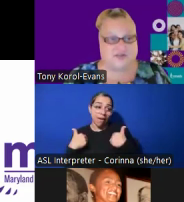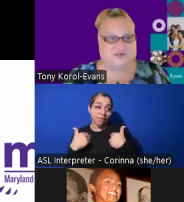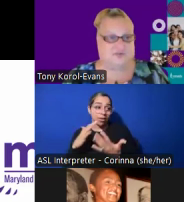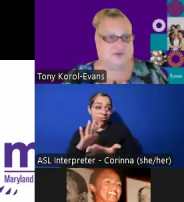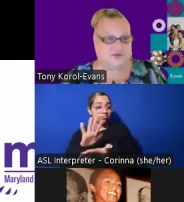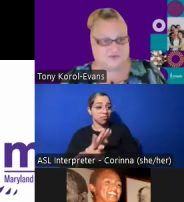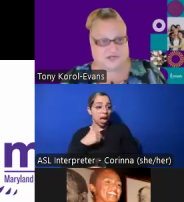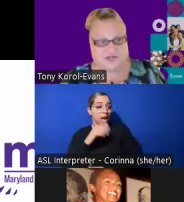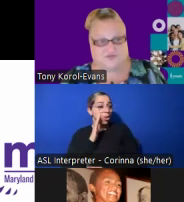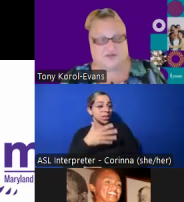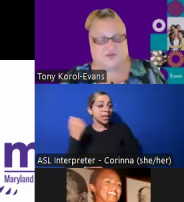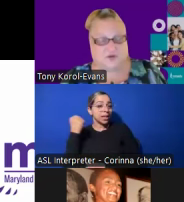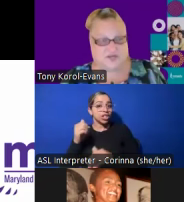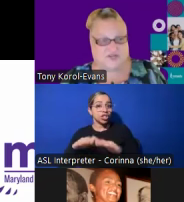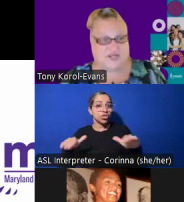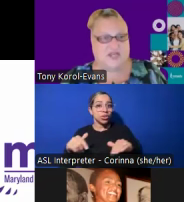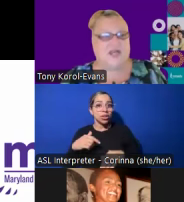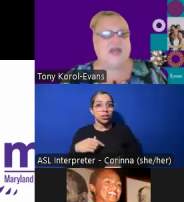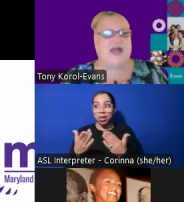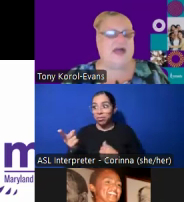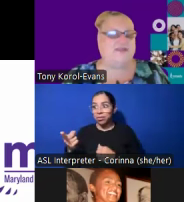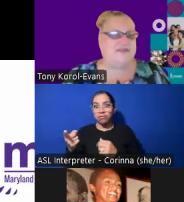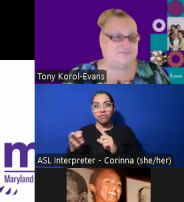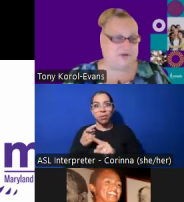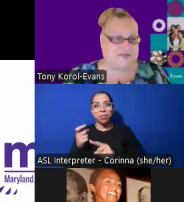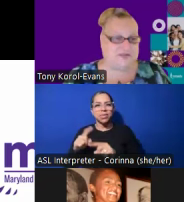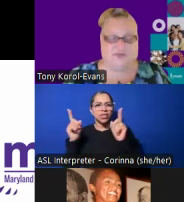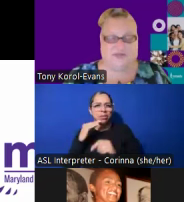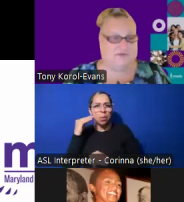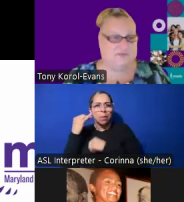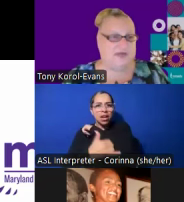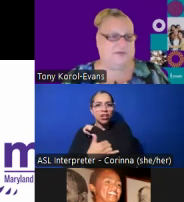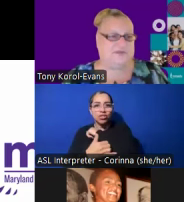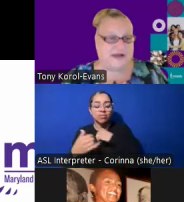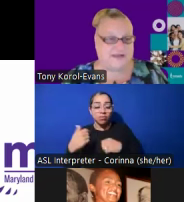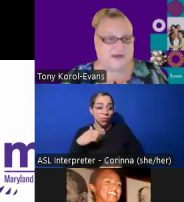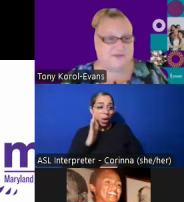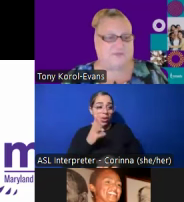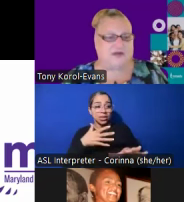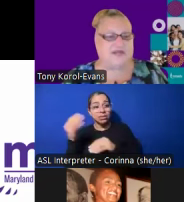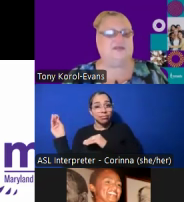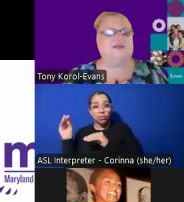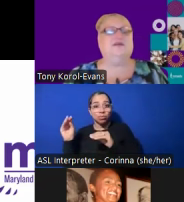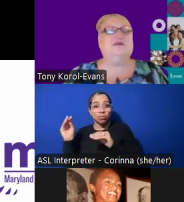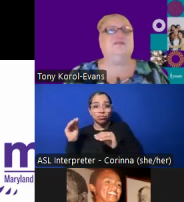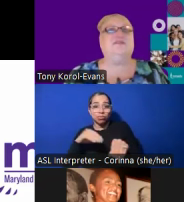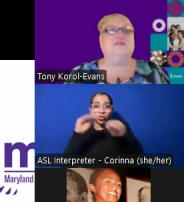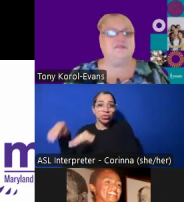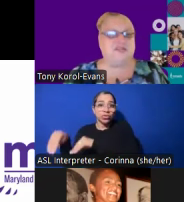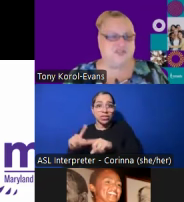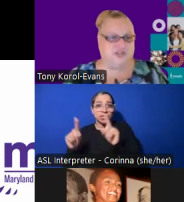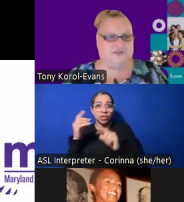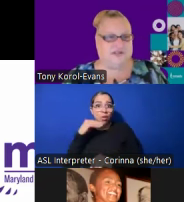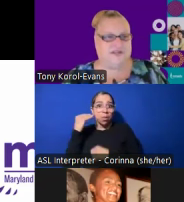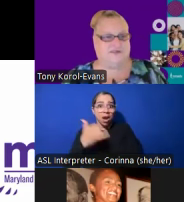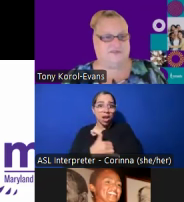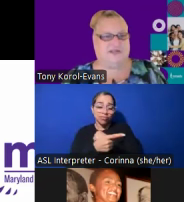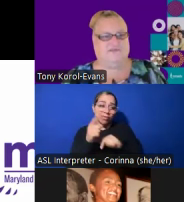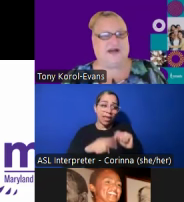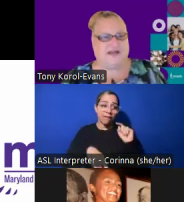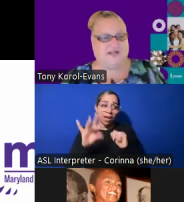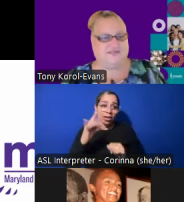the children or return to a country of origin, and this person will never be able to find them, right? So using children